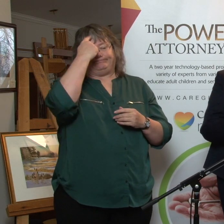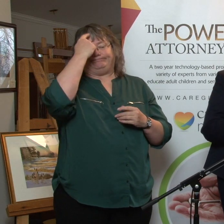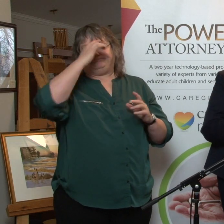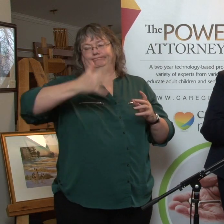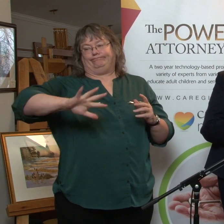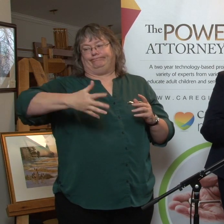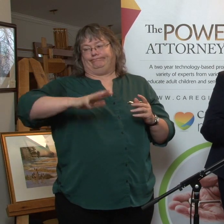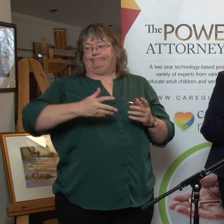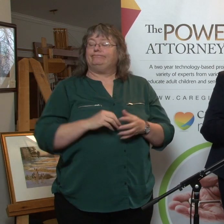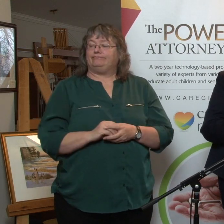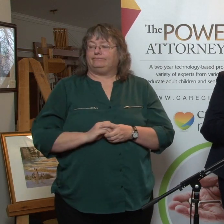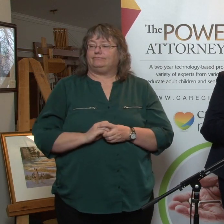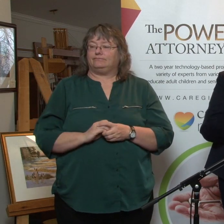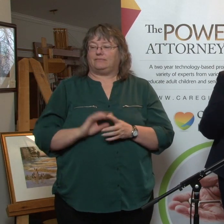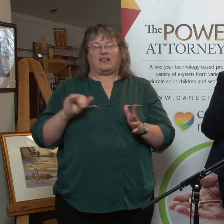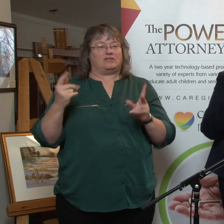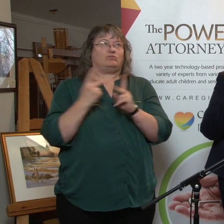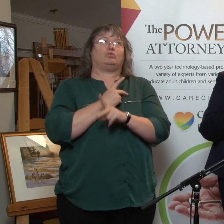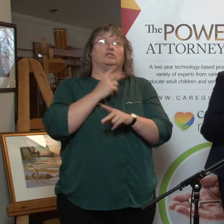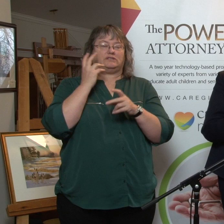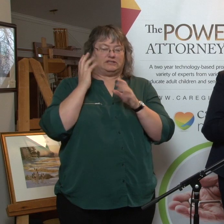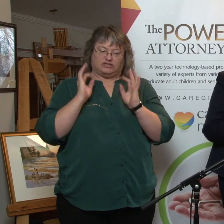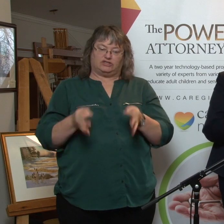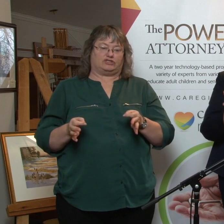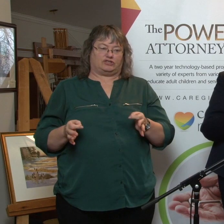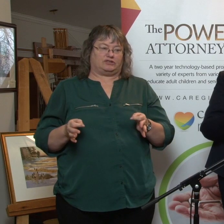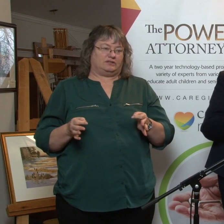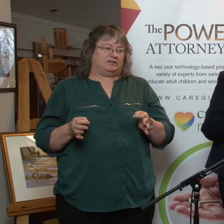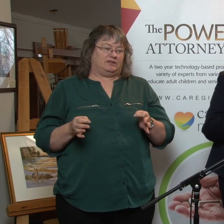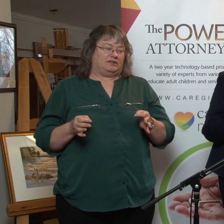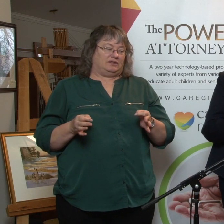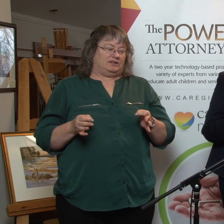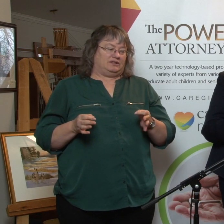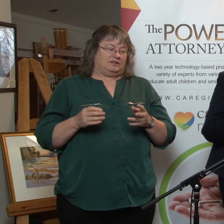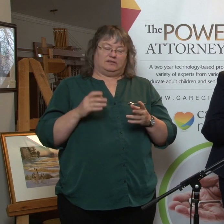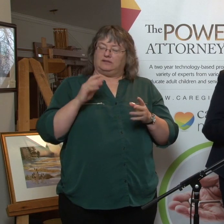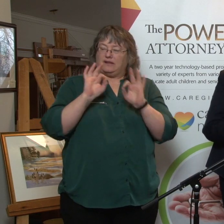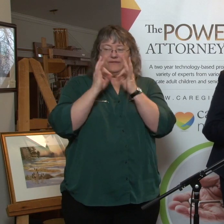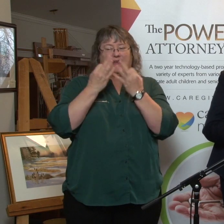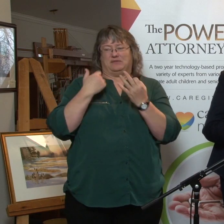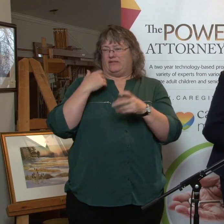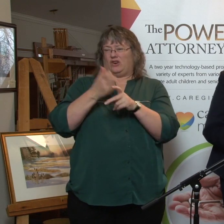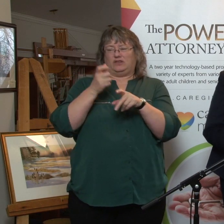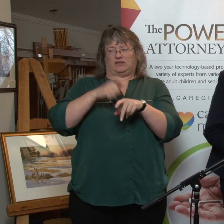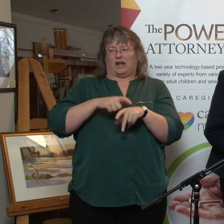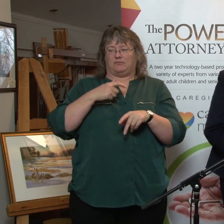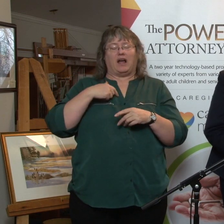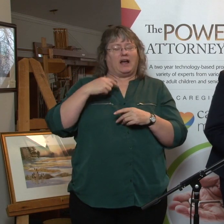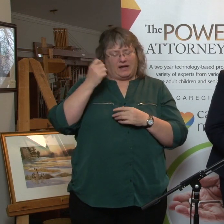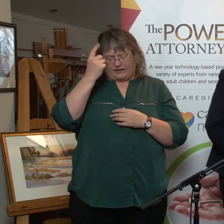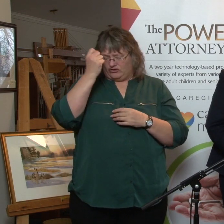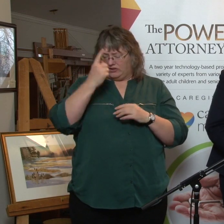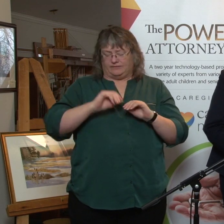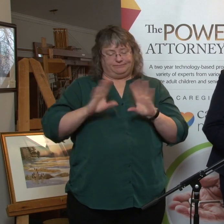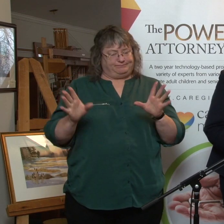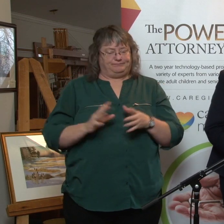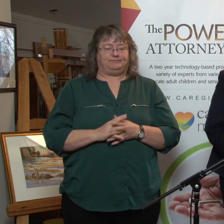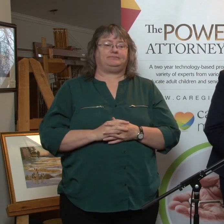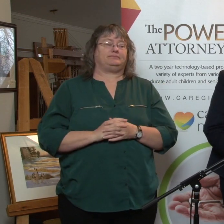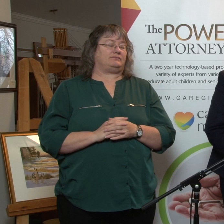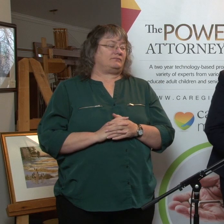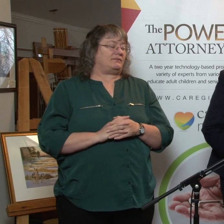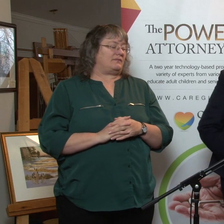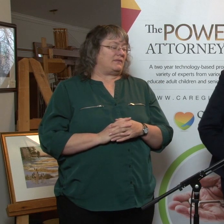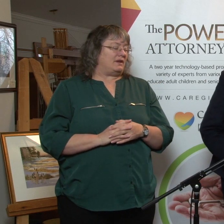I mean, I think that's the hardest. That's what I've found. Families really have a hard time with it, and I don't blame them. But